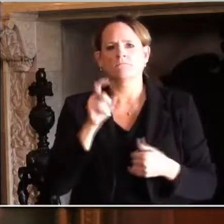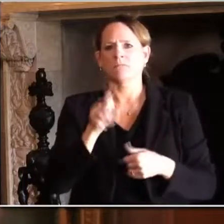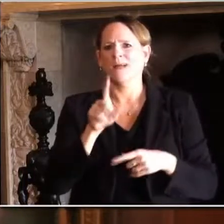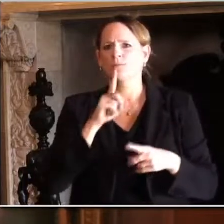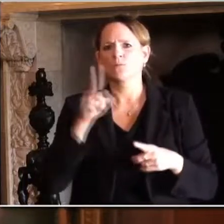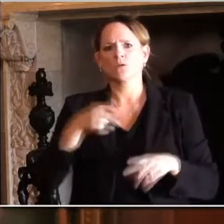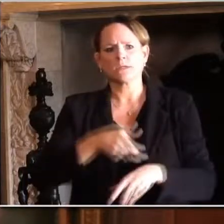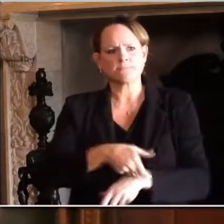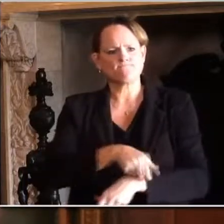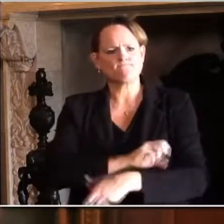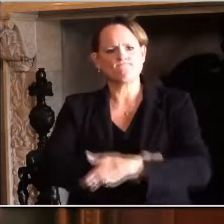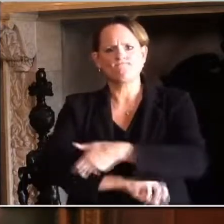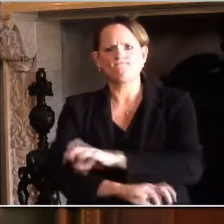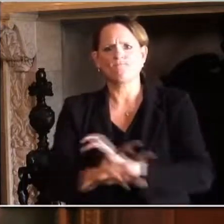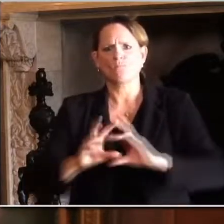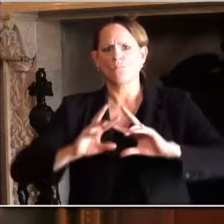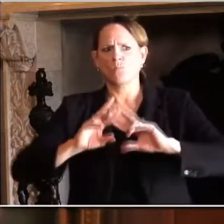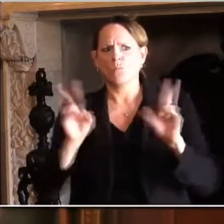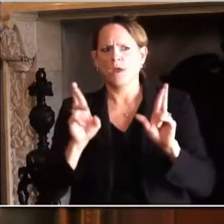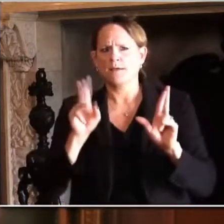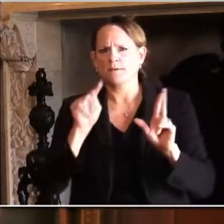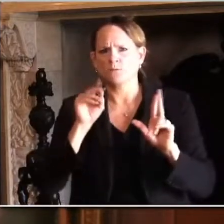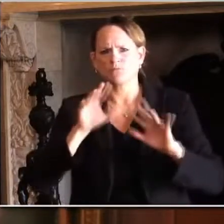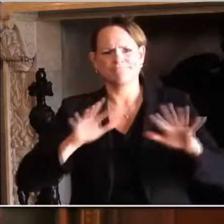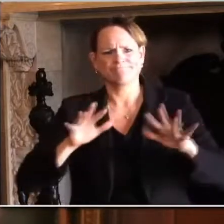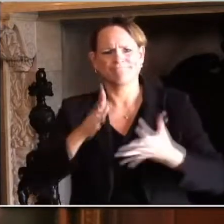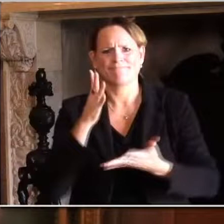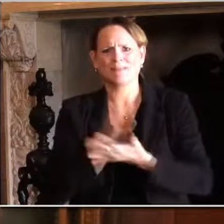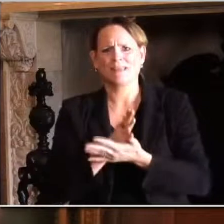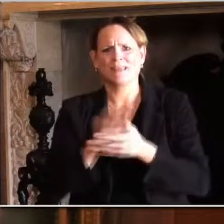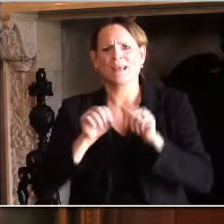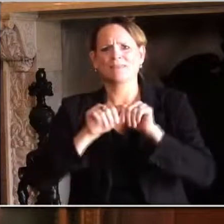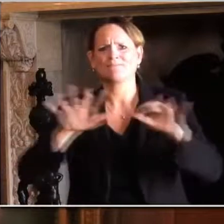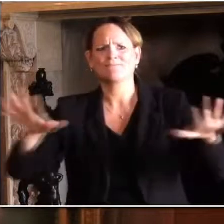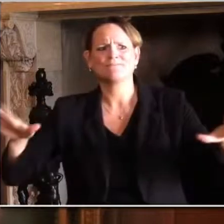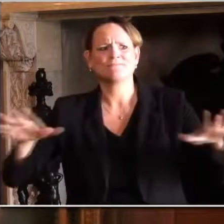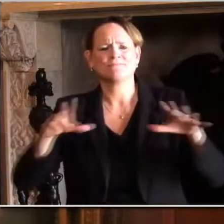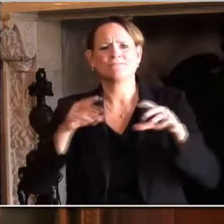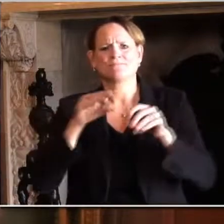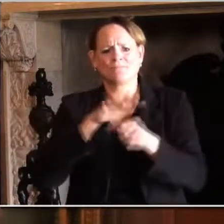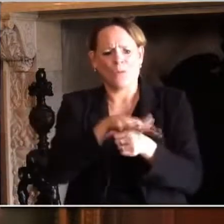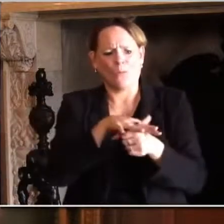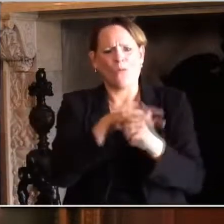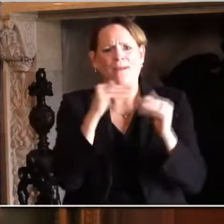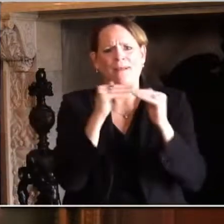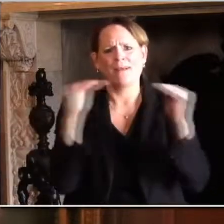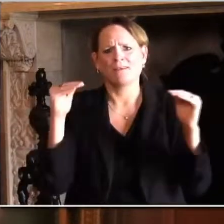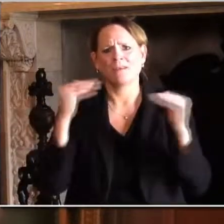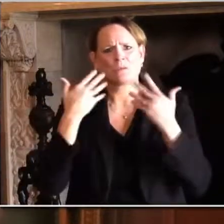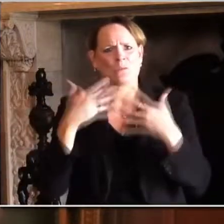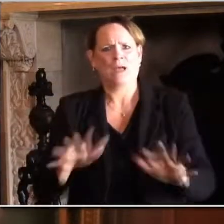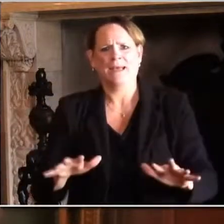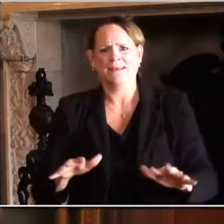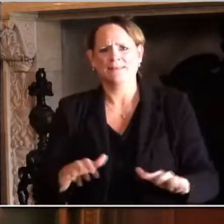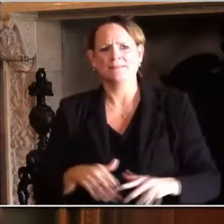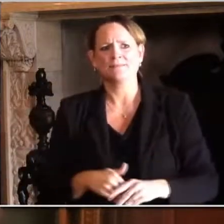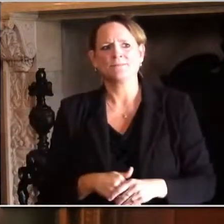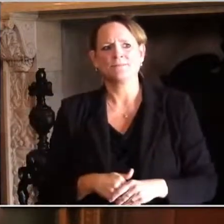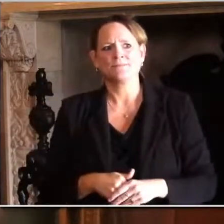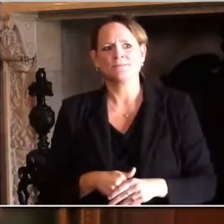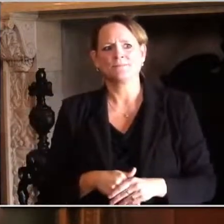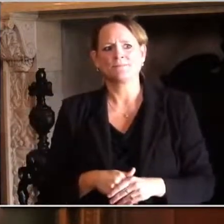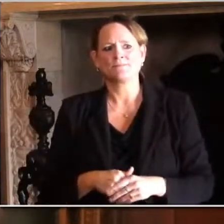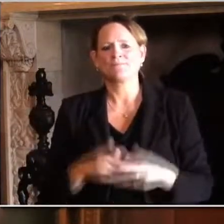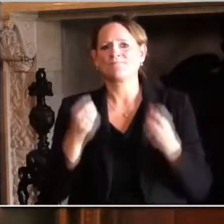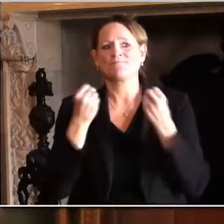chains of transmission through contact tracing and case notification are really threatened by the volume. So to the previous